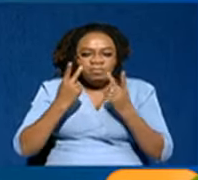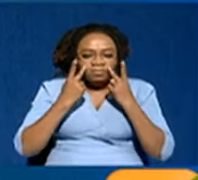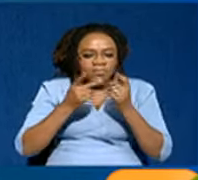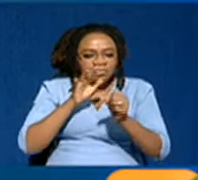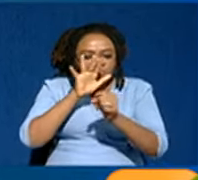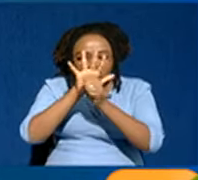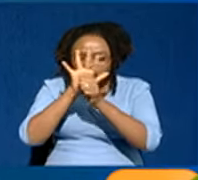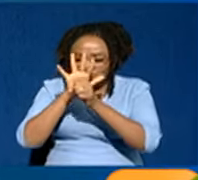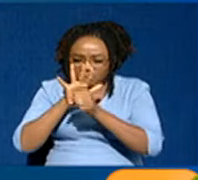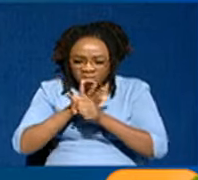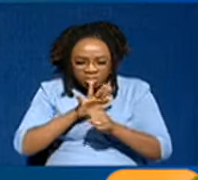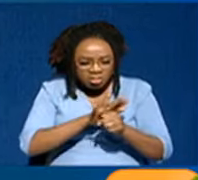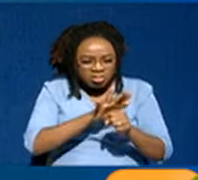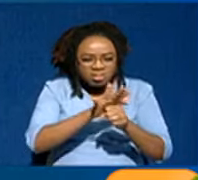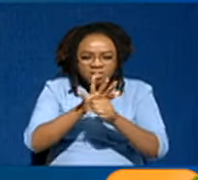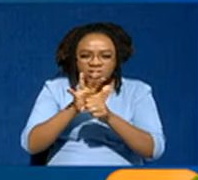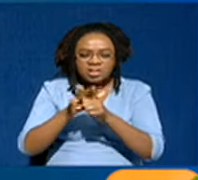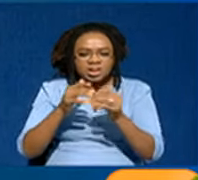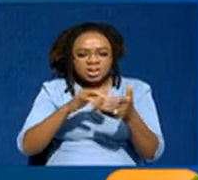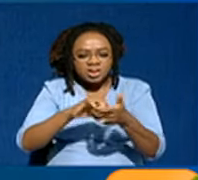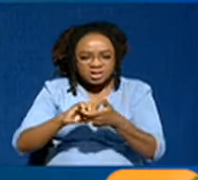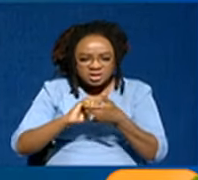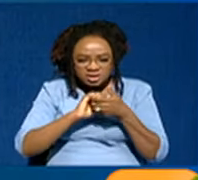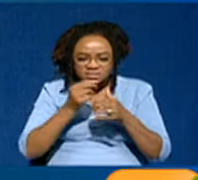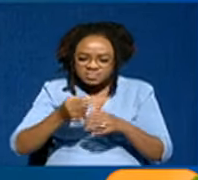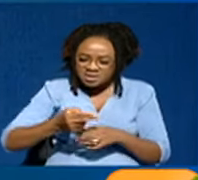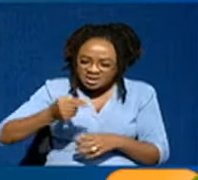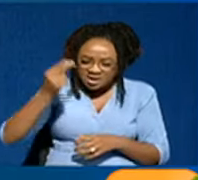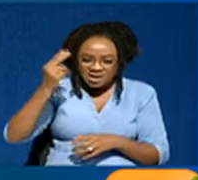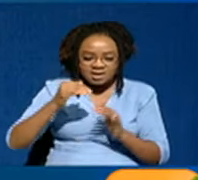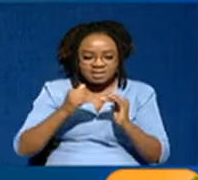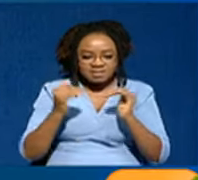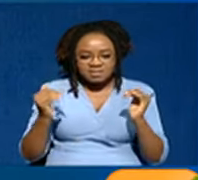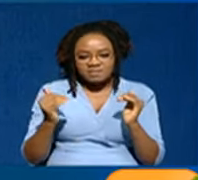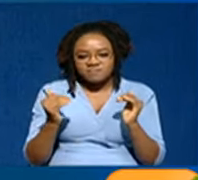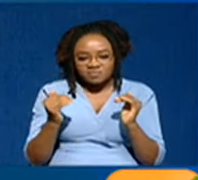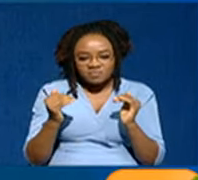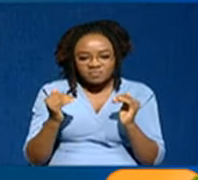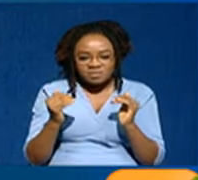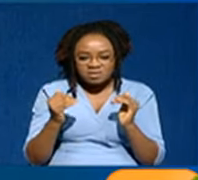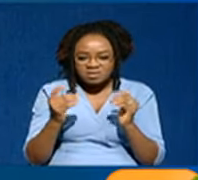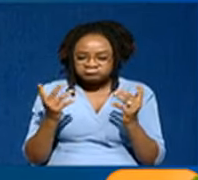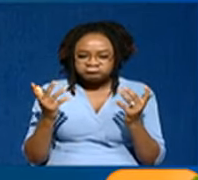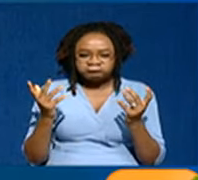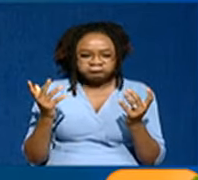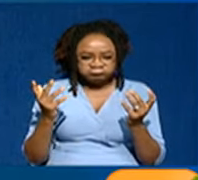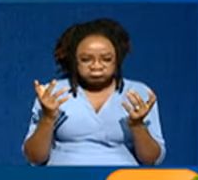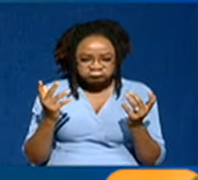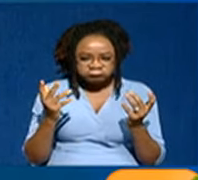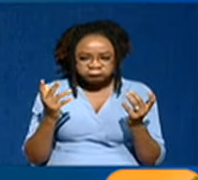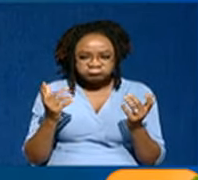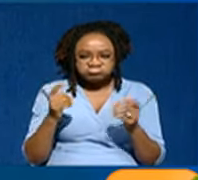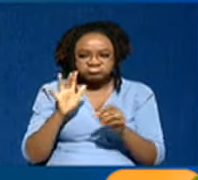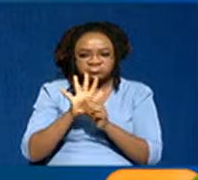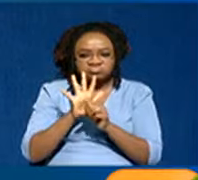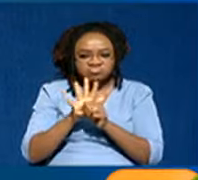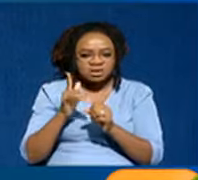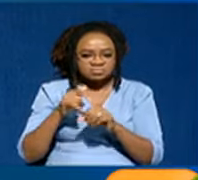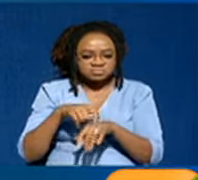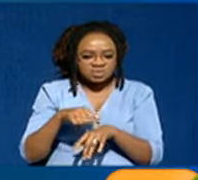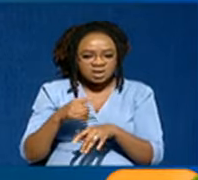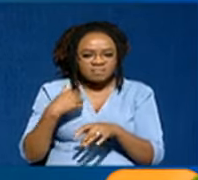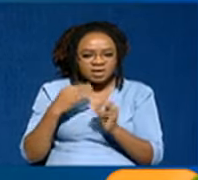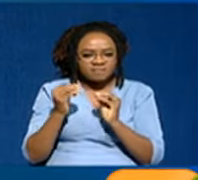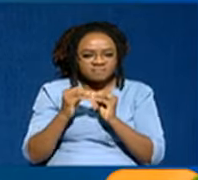very high level government offices. We have not once or twice, we've had the meetings late into the